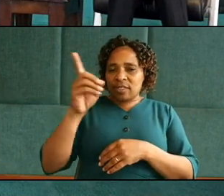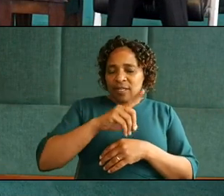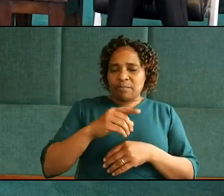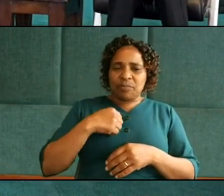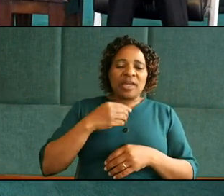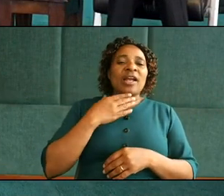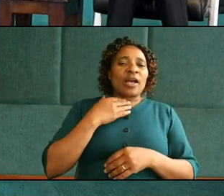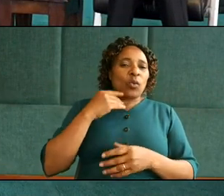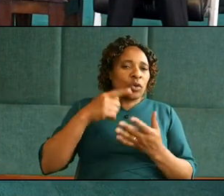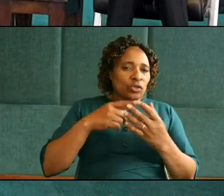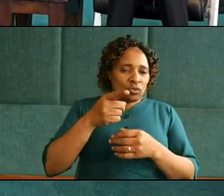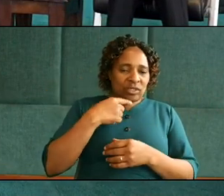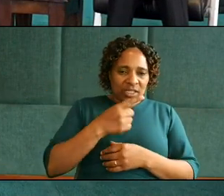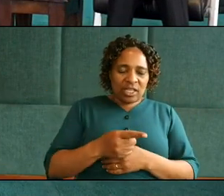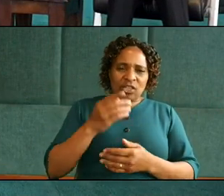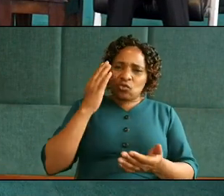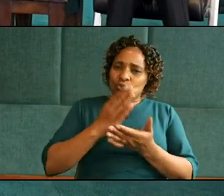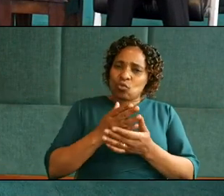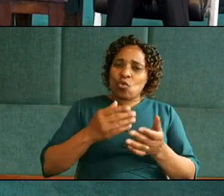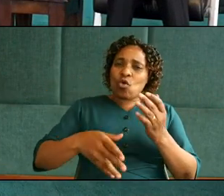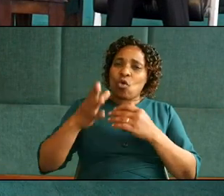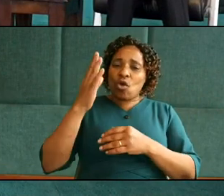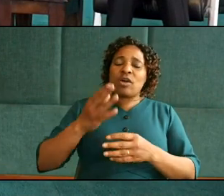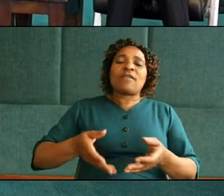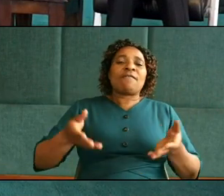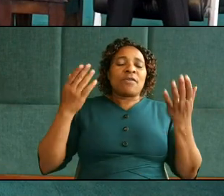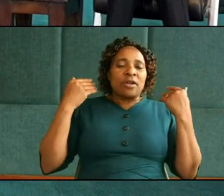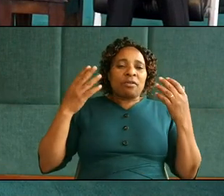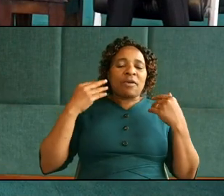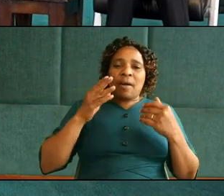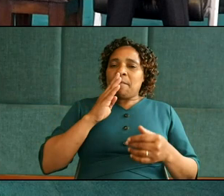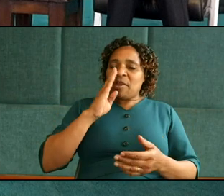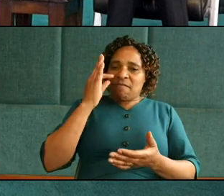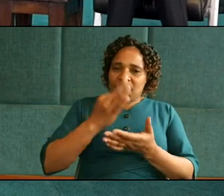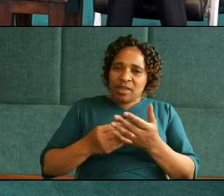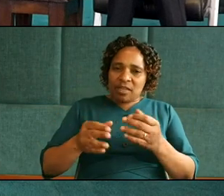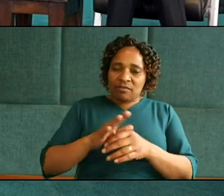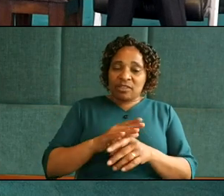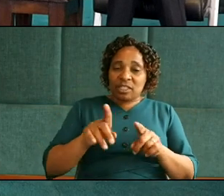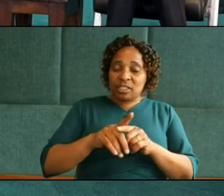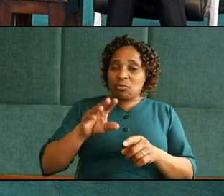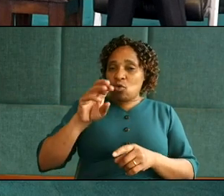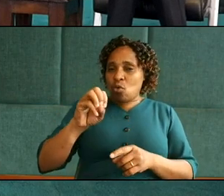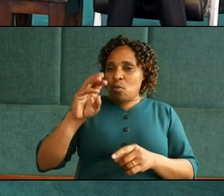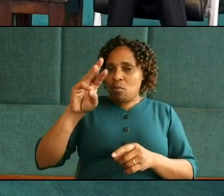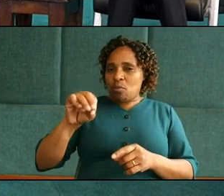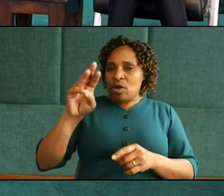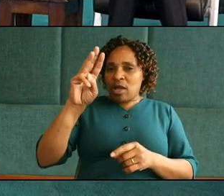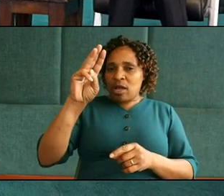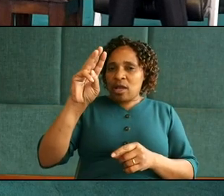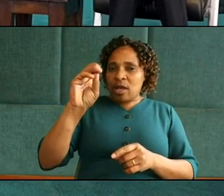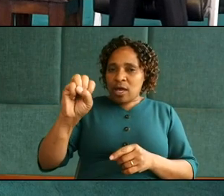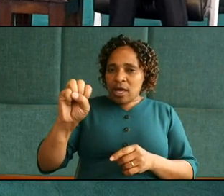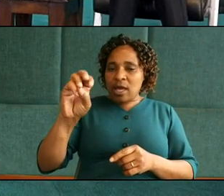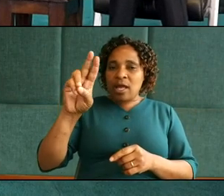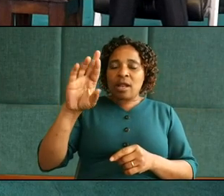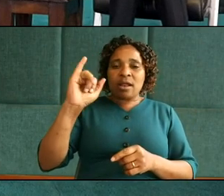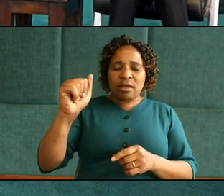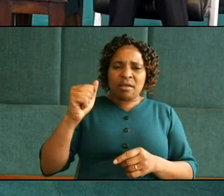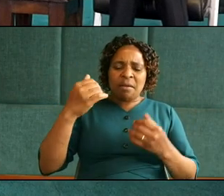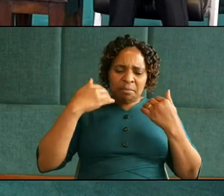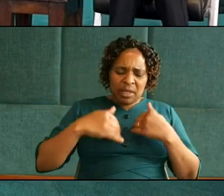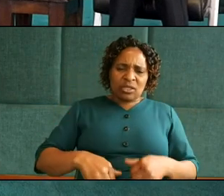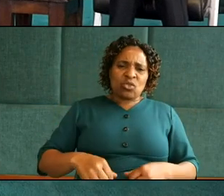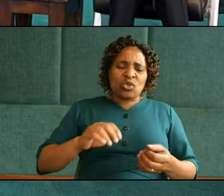said, that indeed our God will forever be faithful. And even as Omweri added and said that human beings tend to